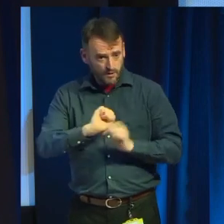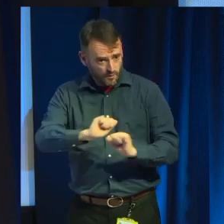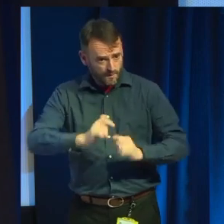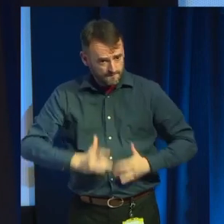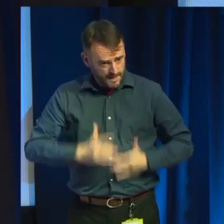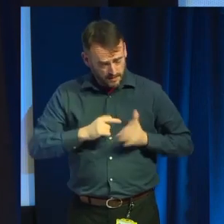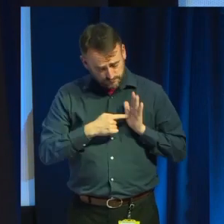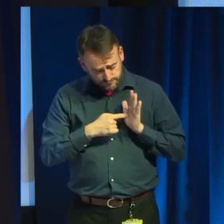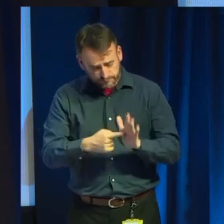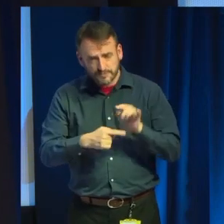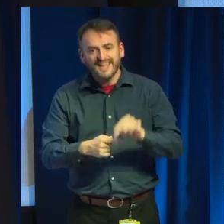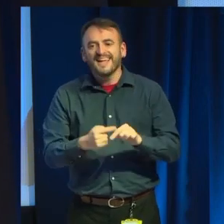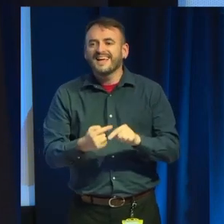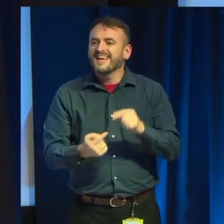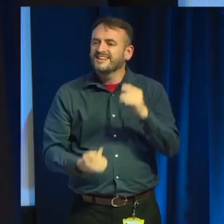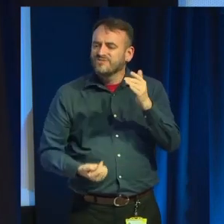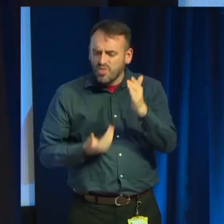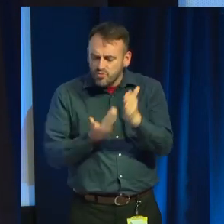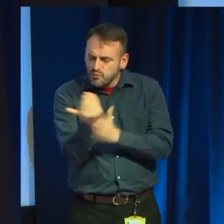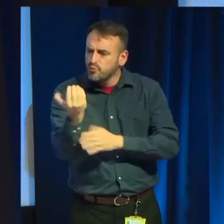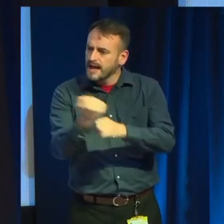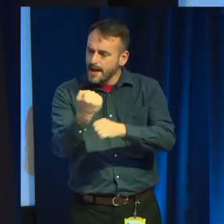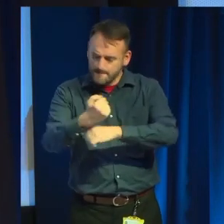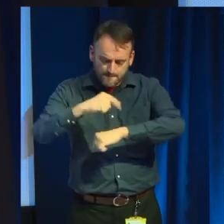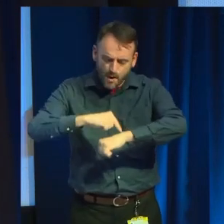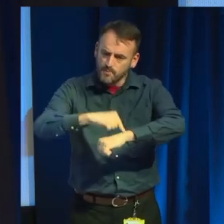specific moments, in things that actually touch